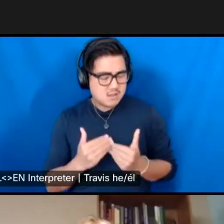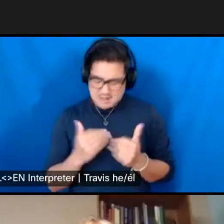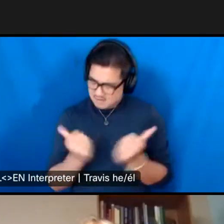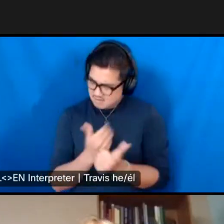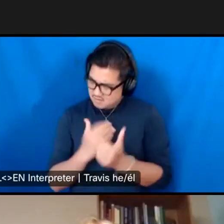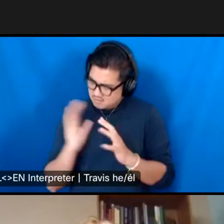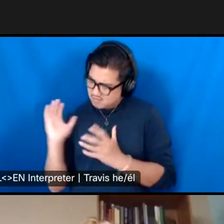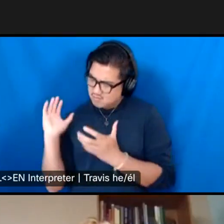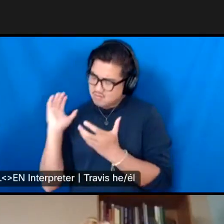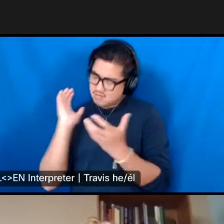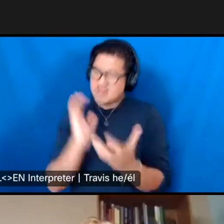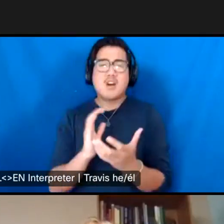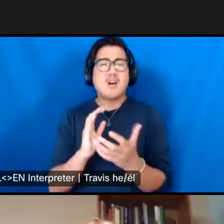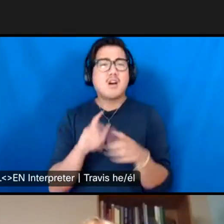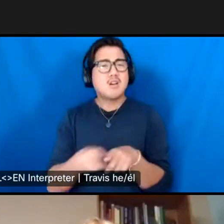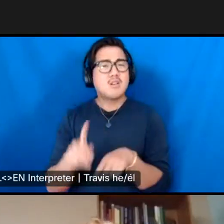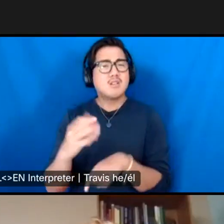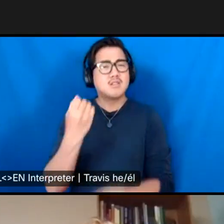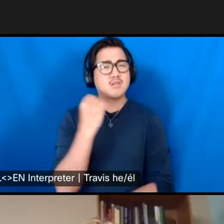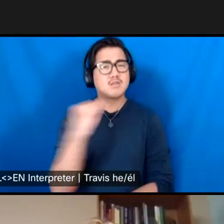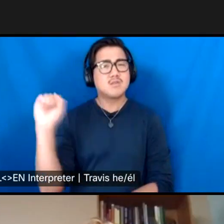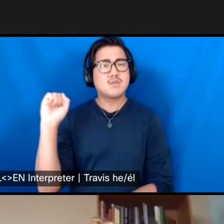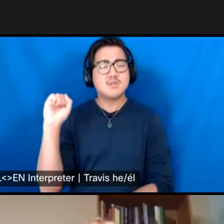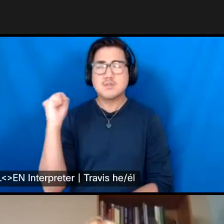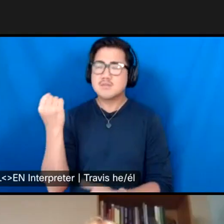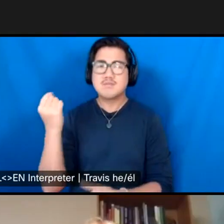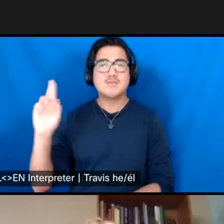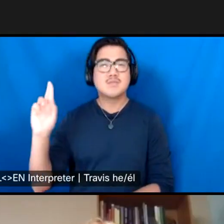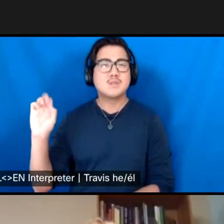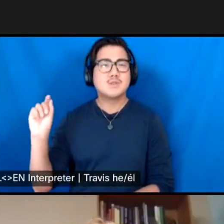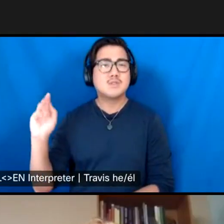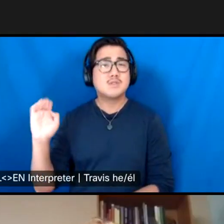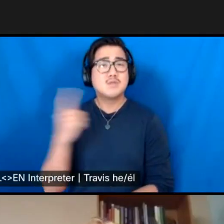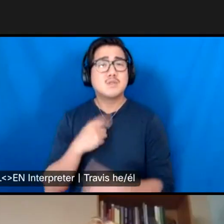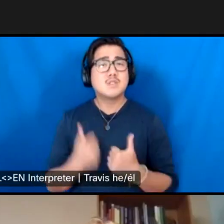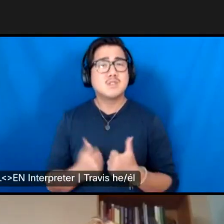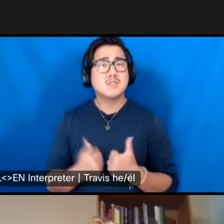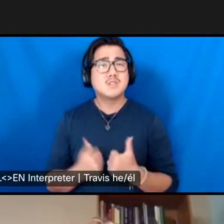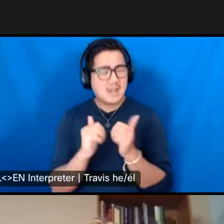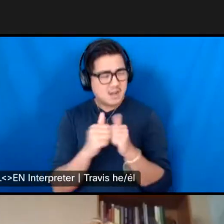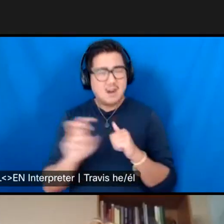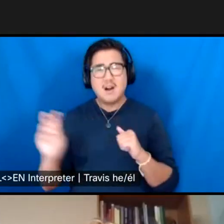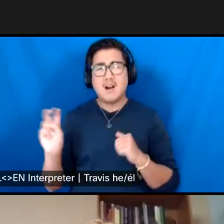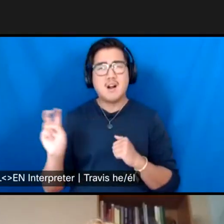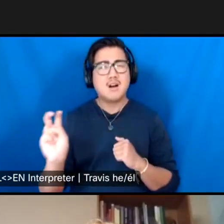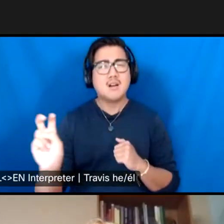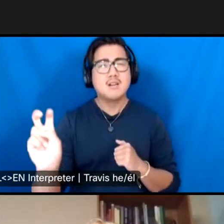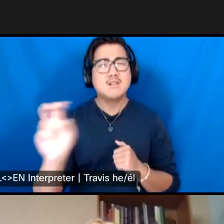the resilience of survival to navigate those journeys,